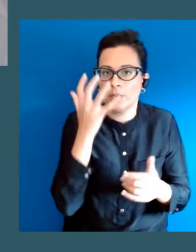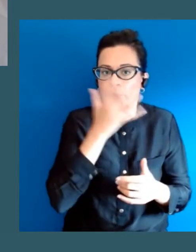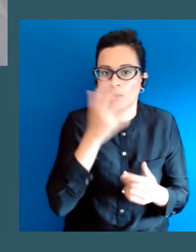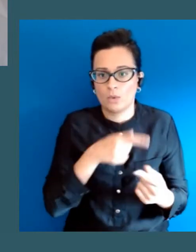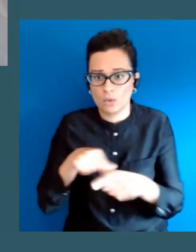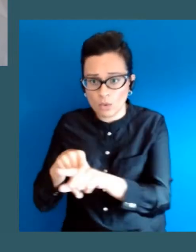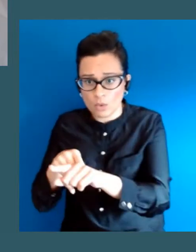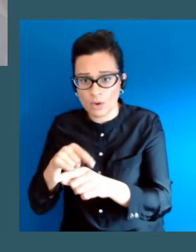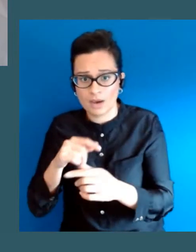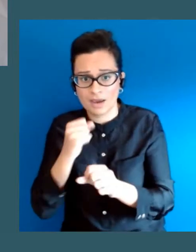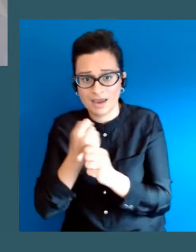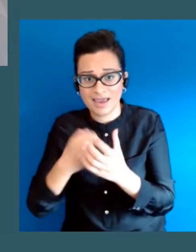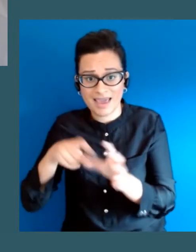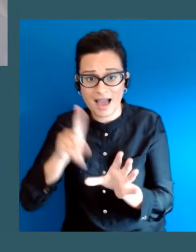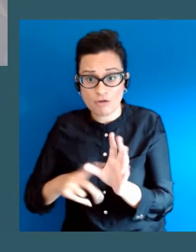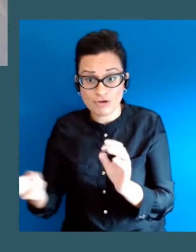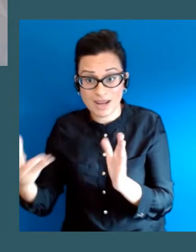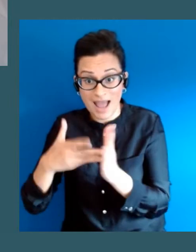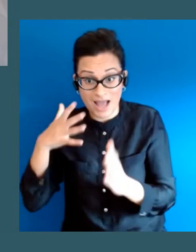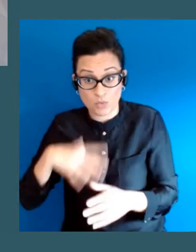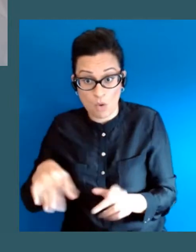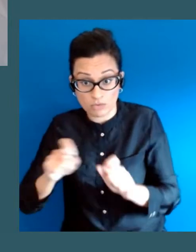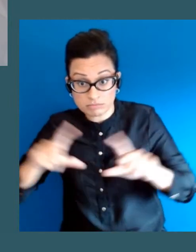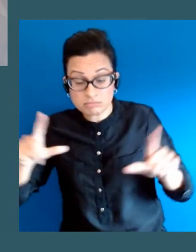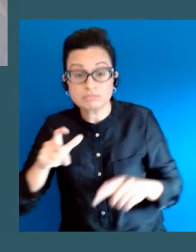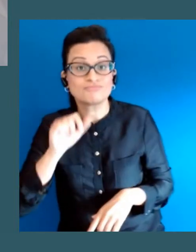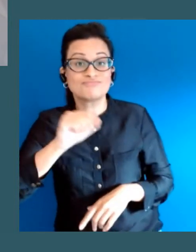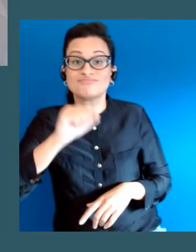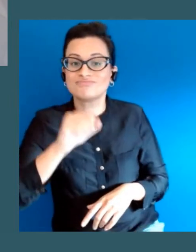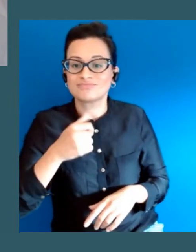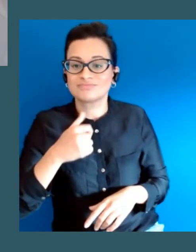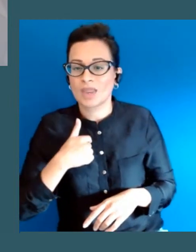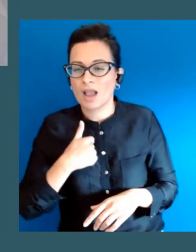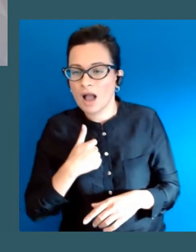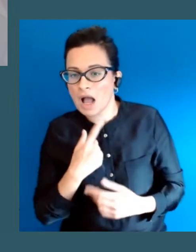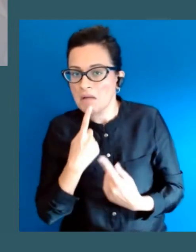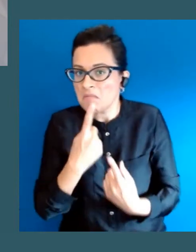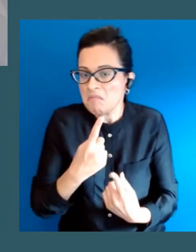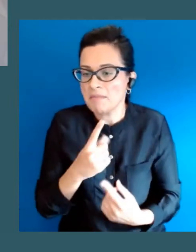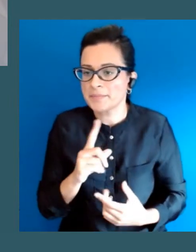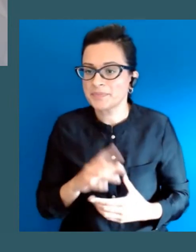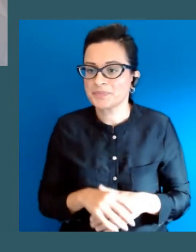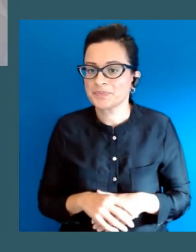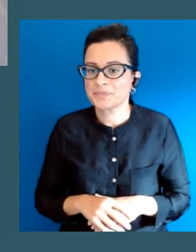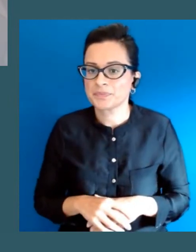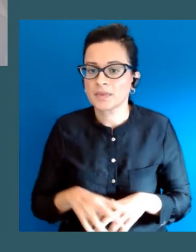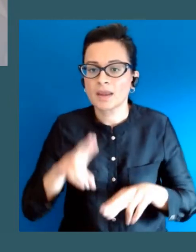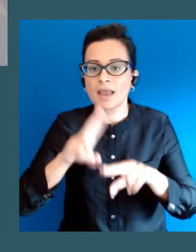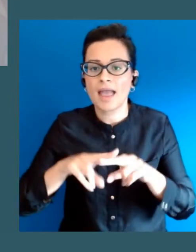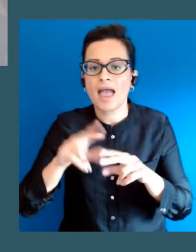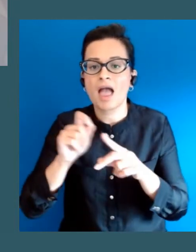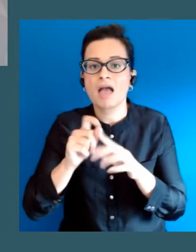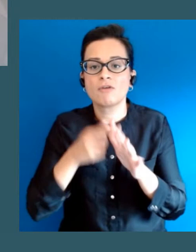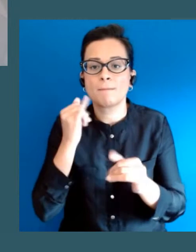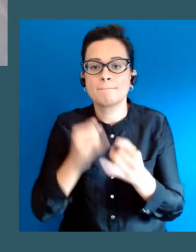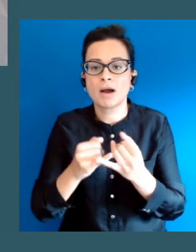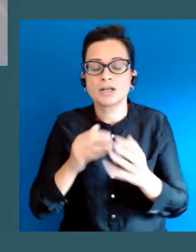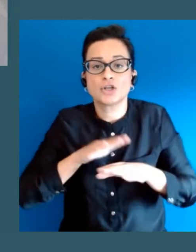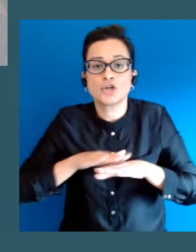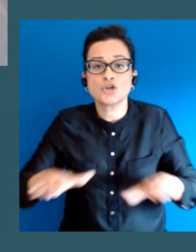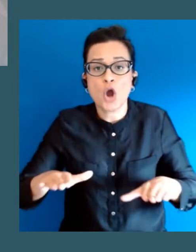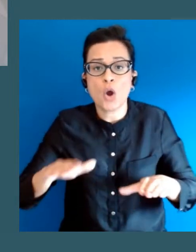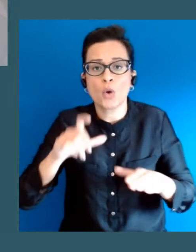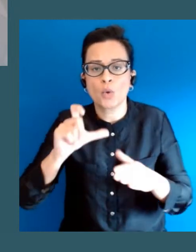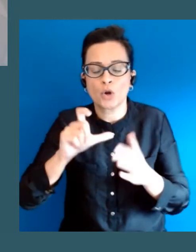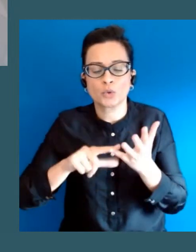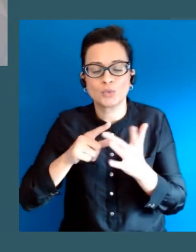add in regards? Yeah, I'd probably just say, so, I mean, in FPIES, there should be no cutaneous symptoms. So, normally